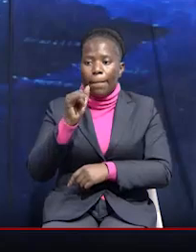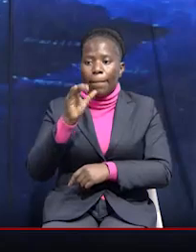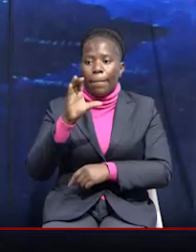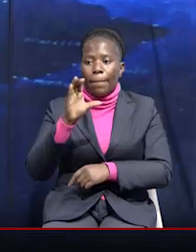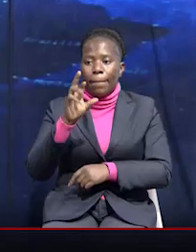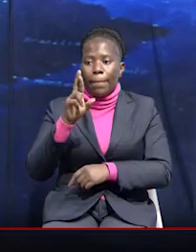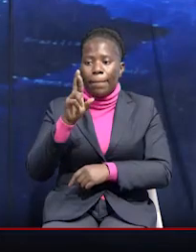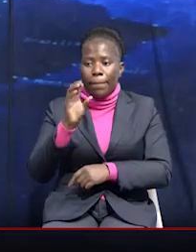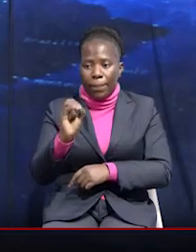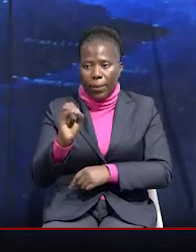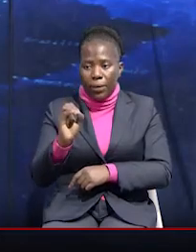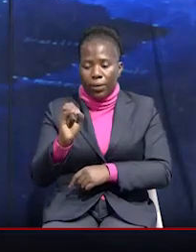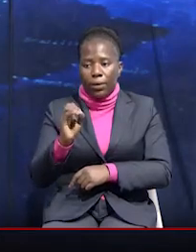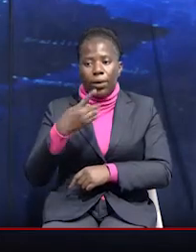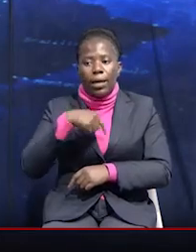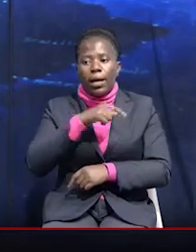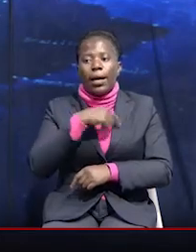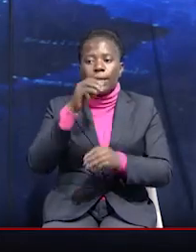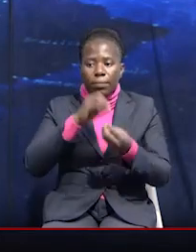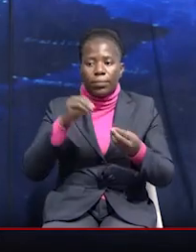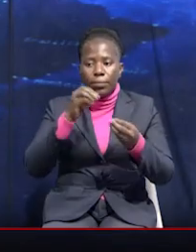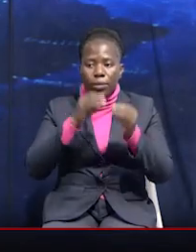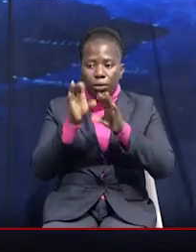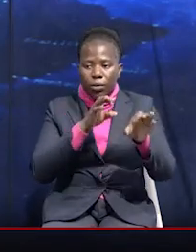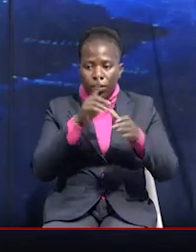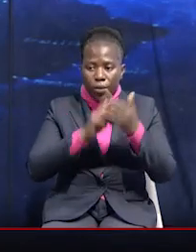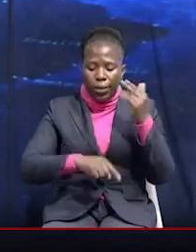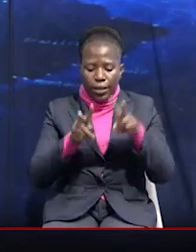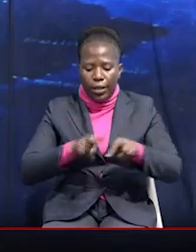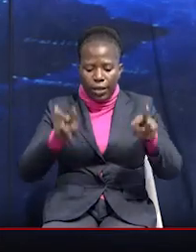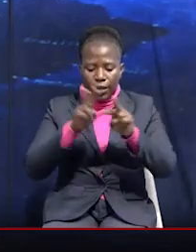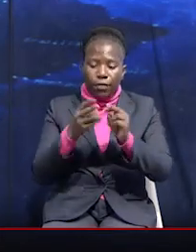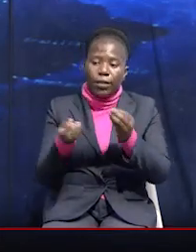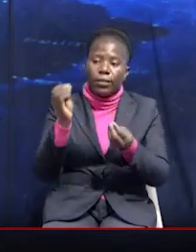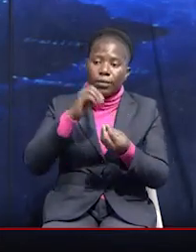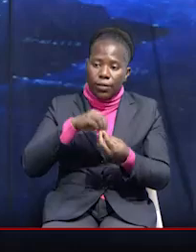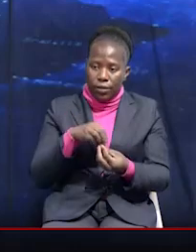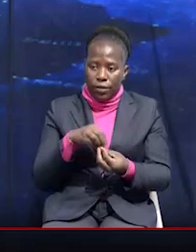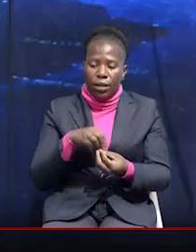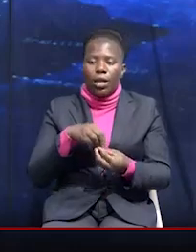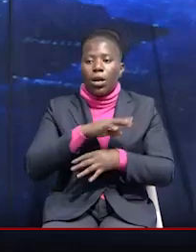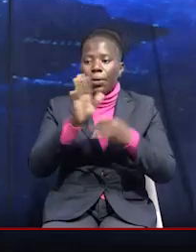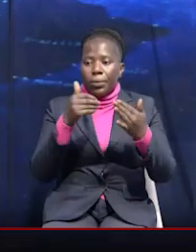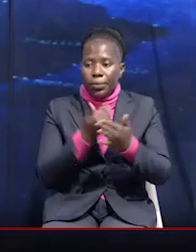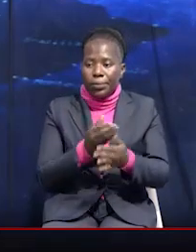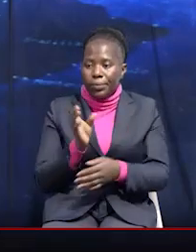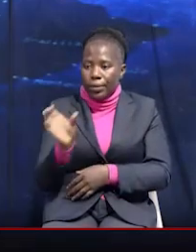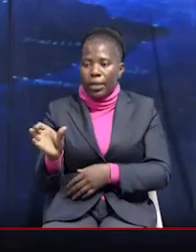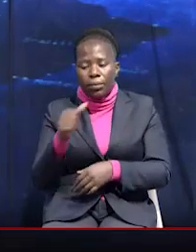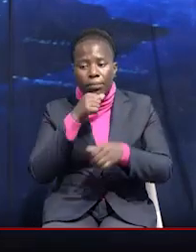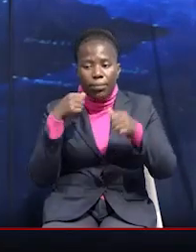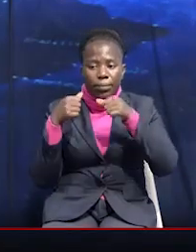think we need to do more of value addition, and that is what is calling even for all the sectors, be it